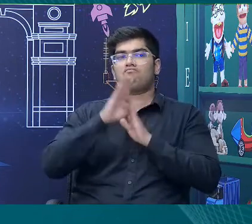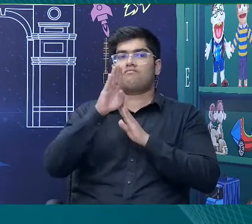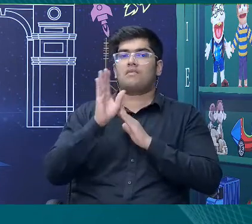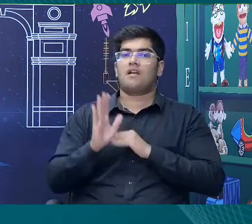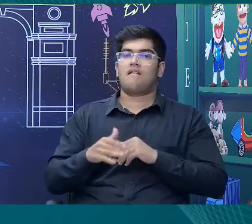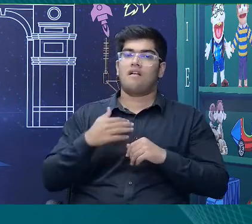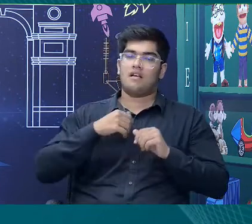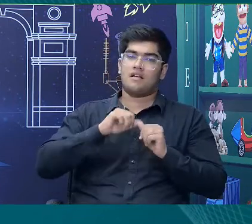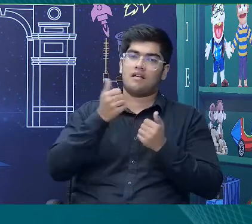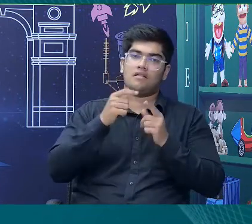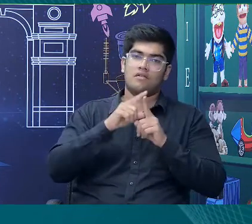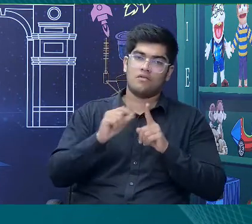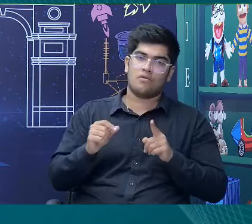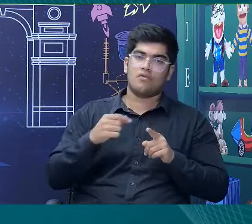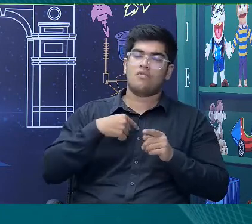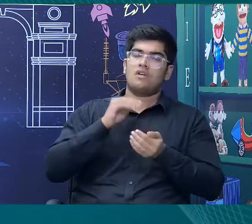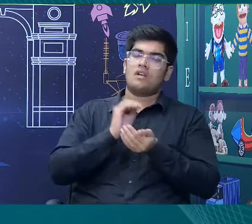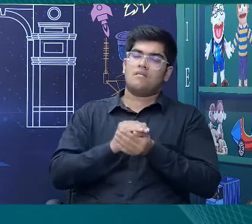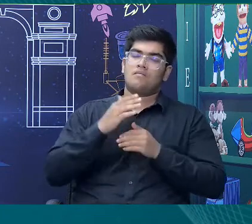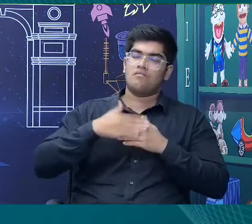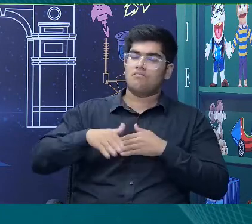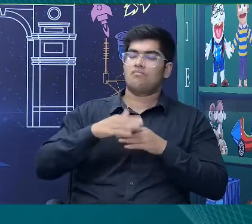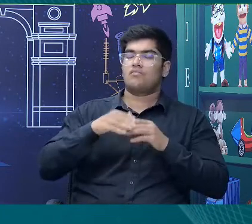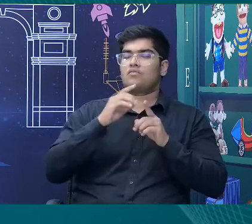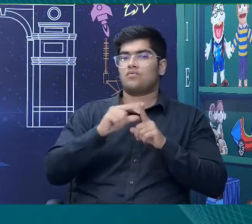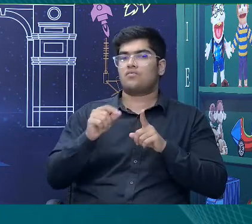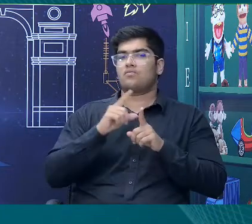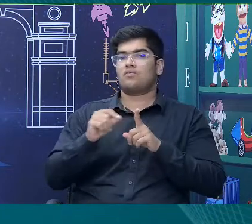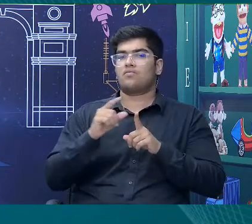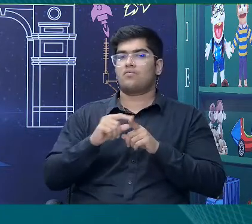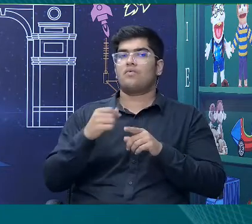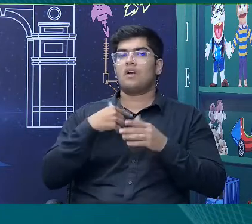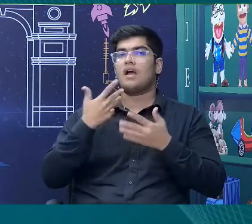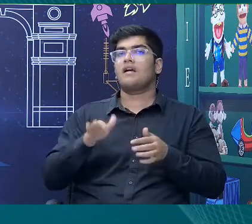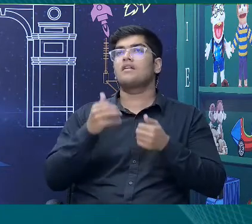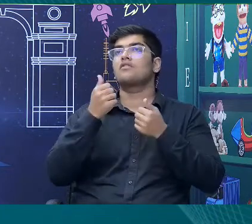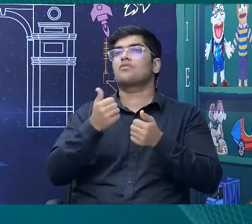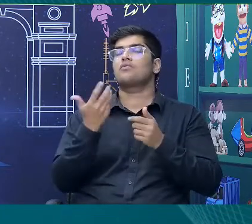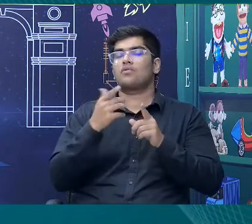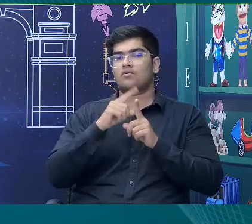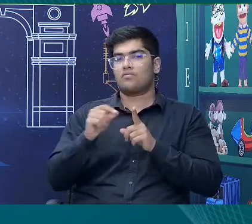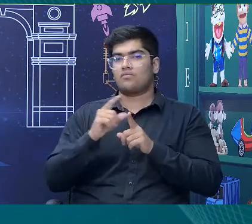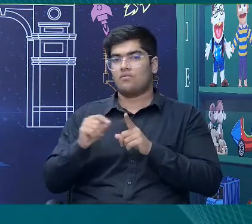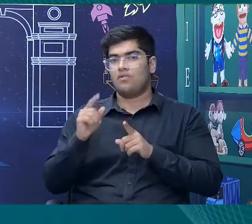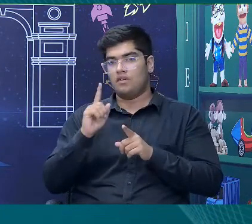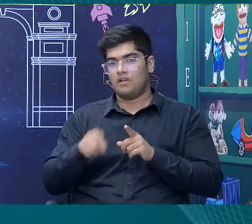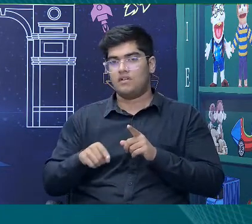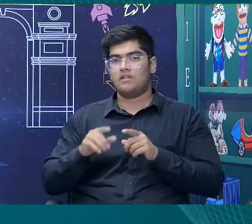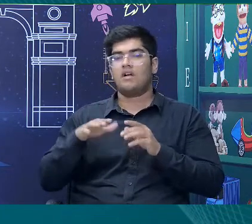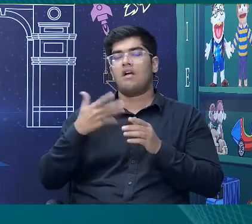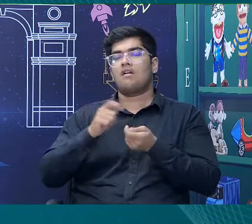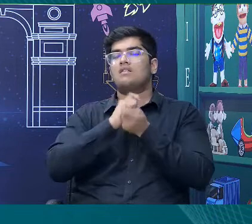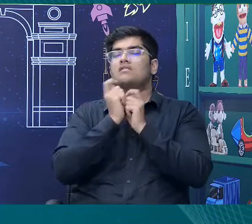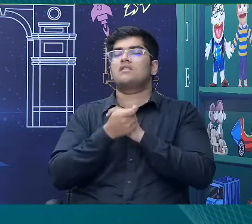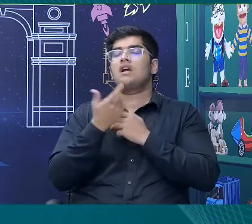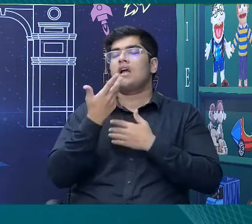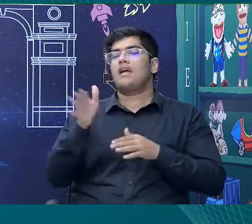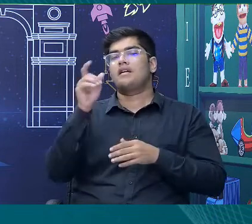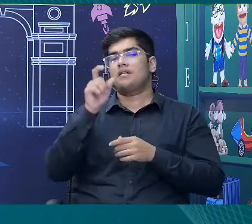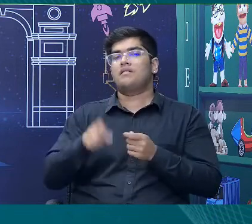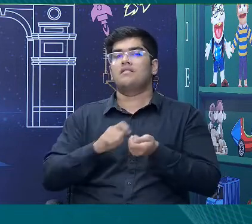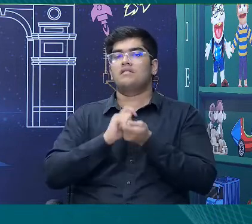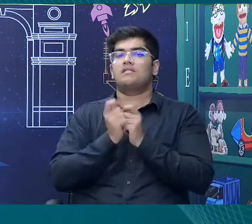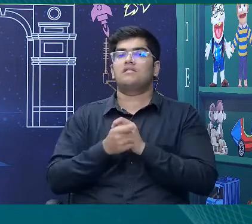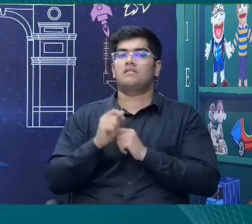can keep doing it. We can keep doing our good deeds, and we can change any person. We can,